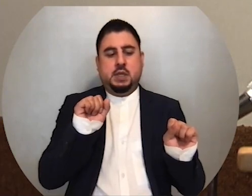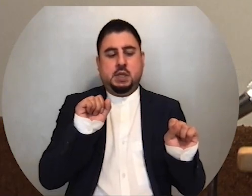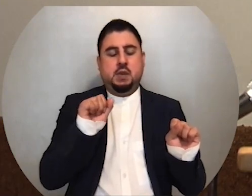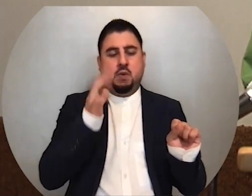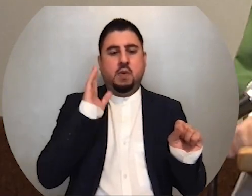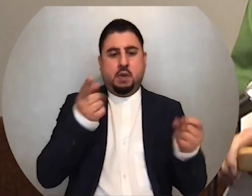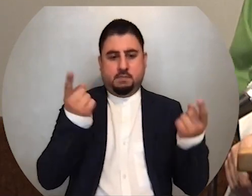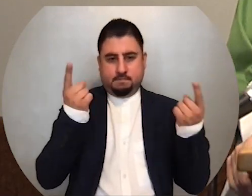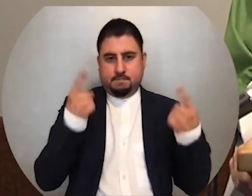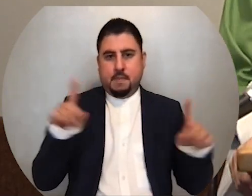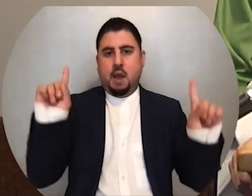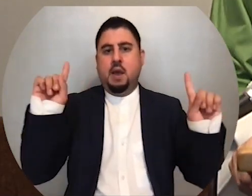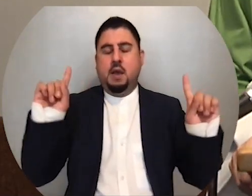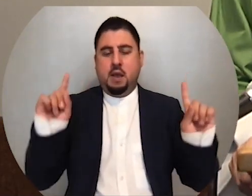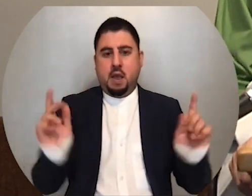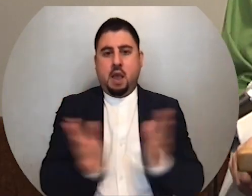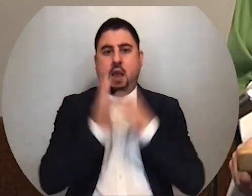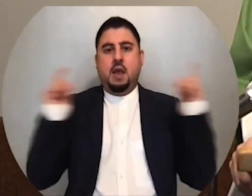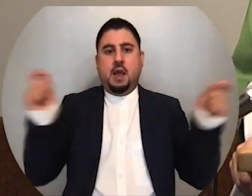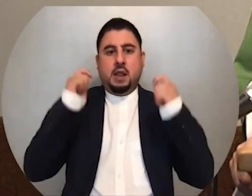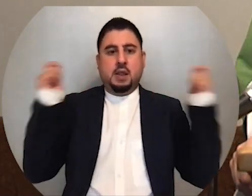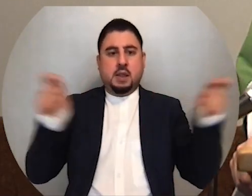hand. Alleluia,